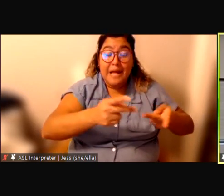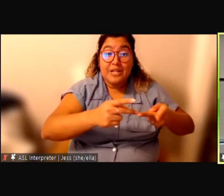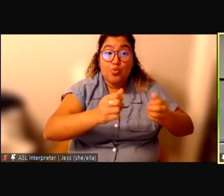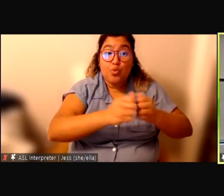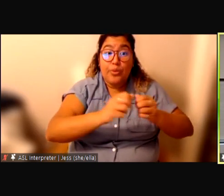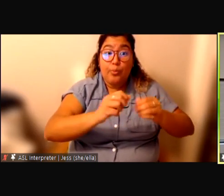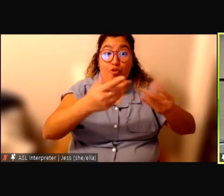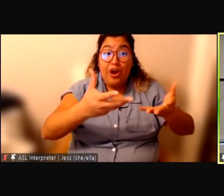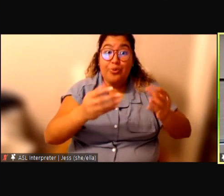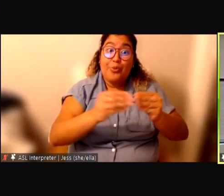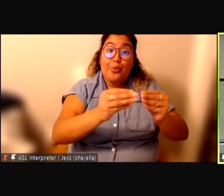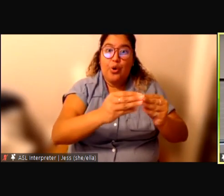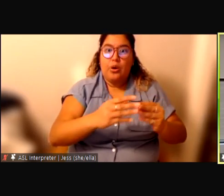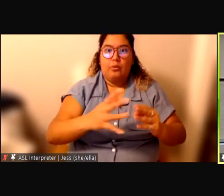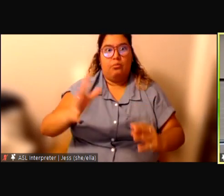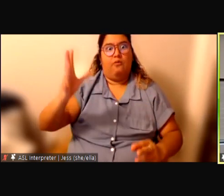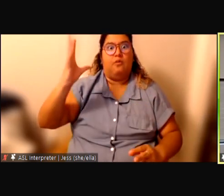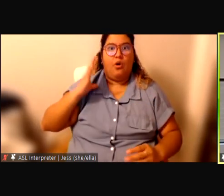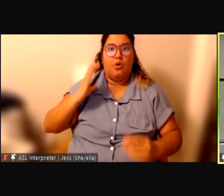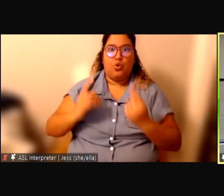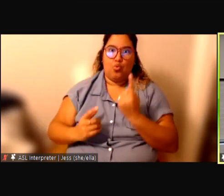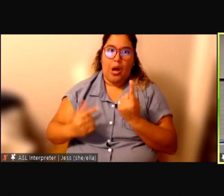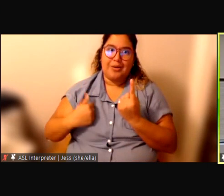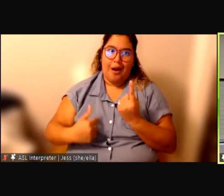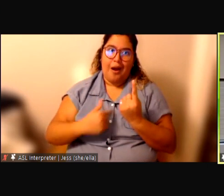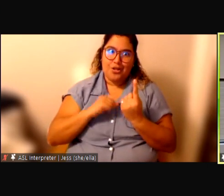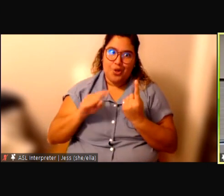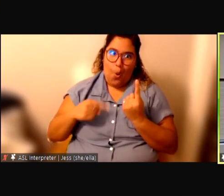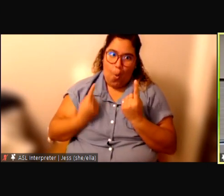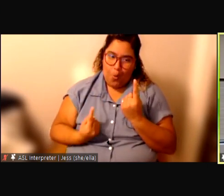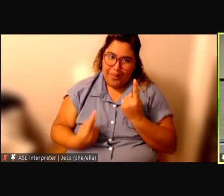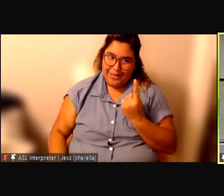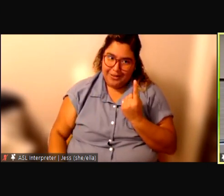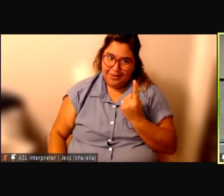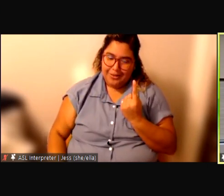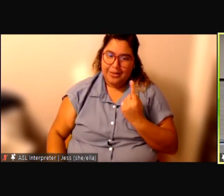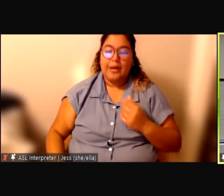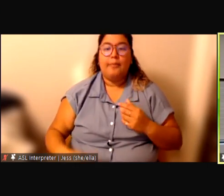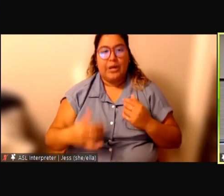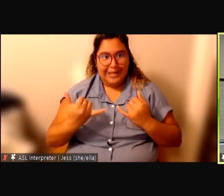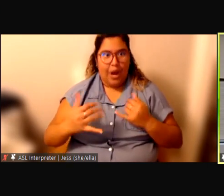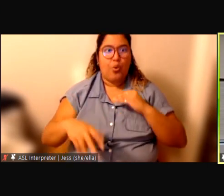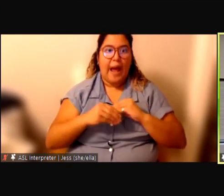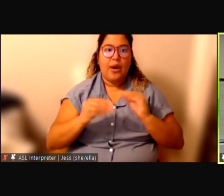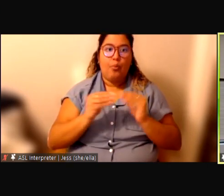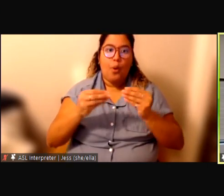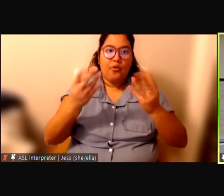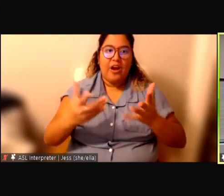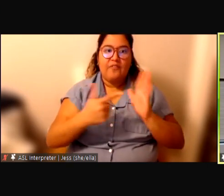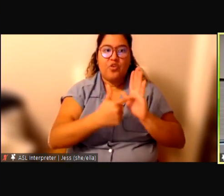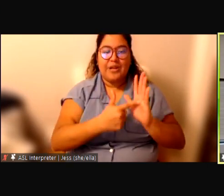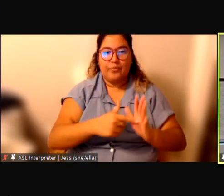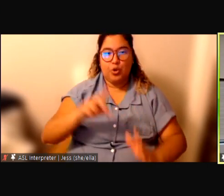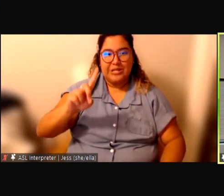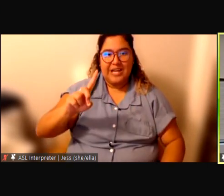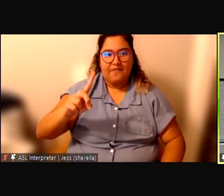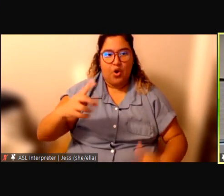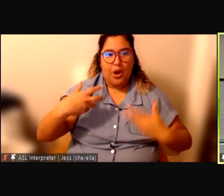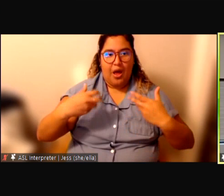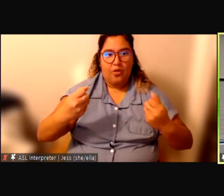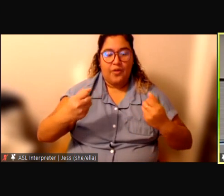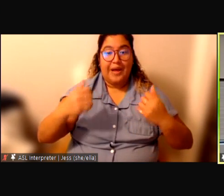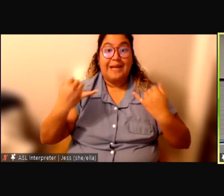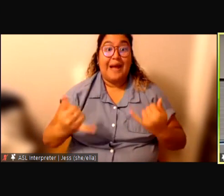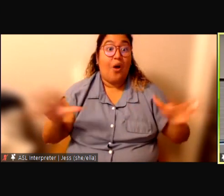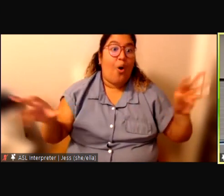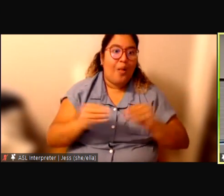had one provider, which was us. And then, we added several other providers like Deriver Health. Now we have 59